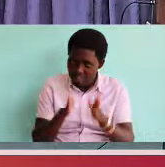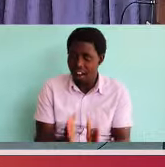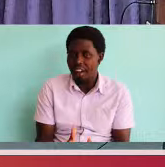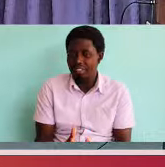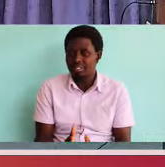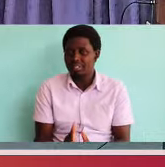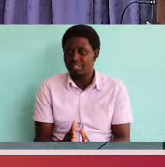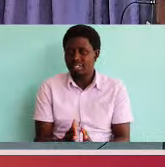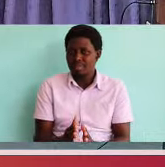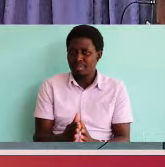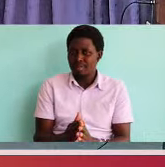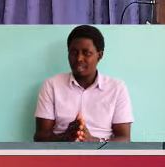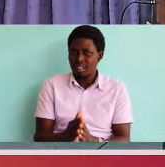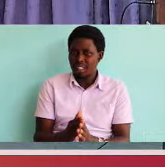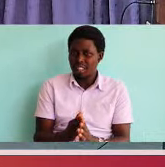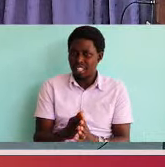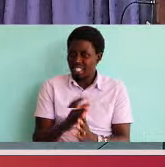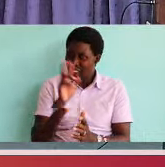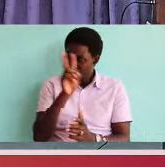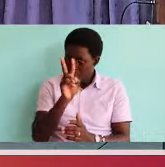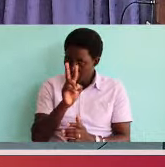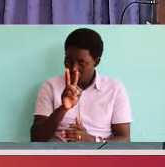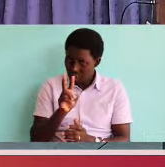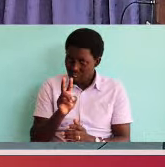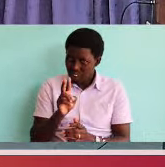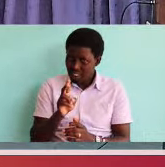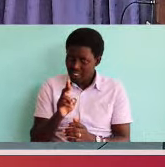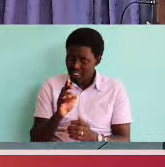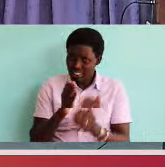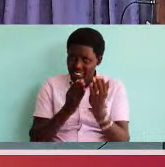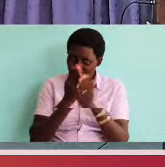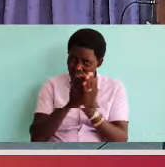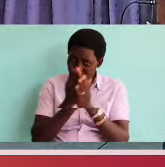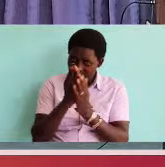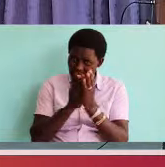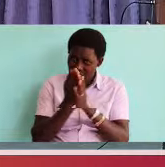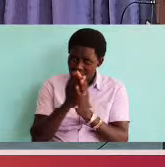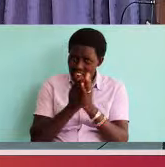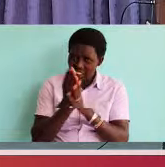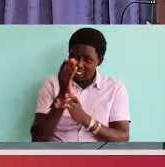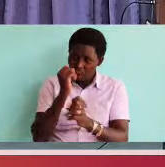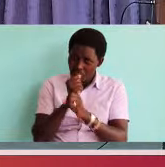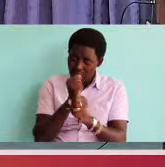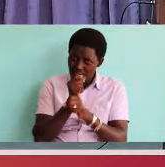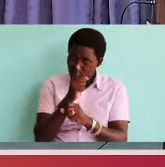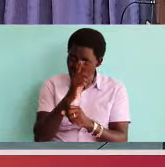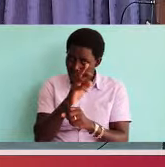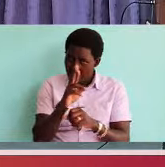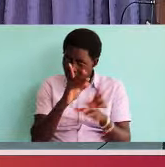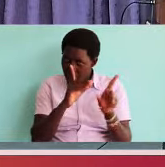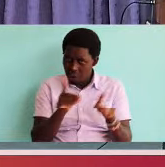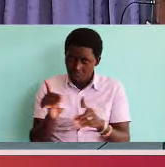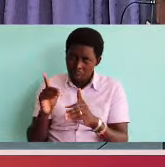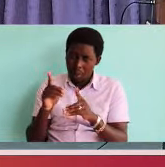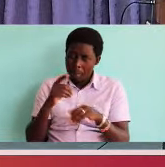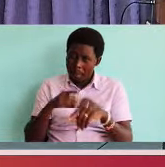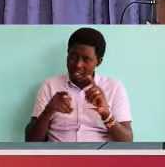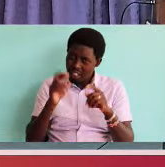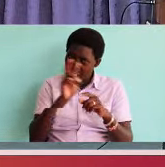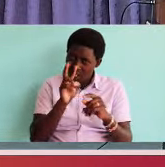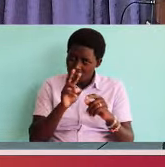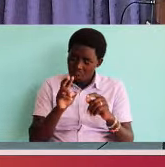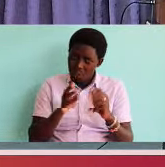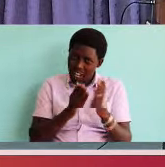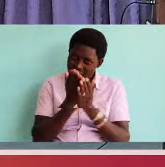just look at the service or the ministry that you are doing, but he's looking at the